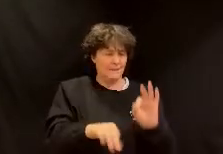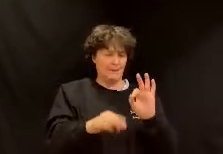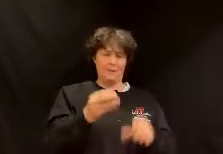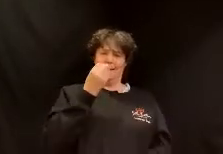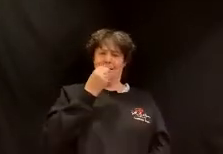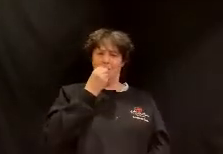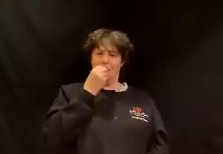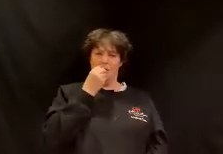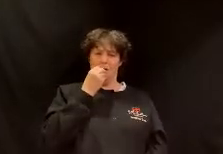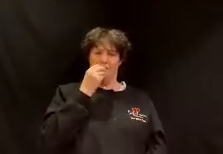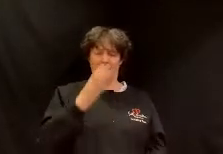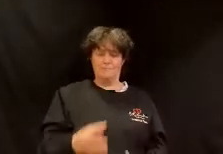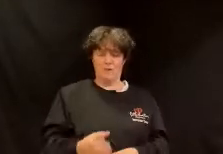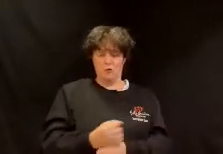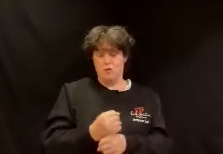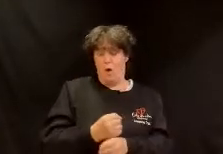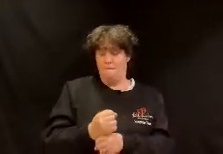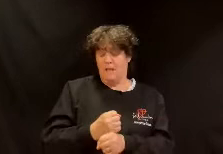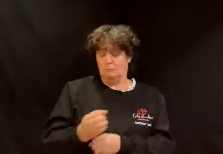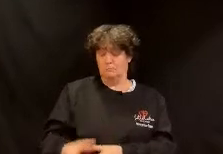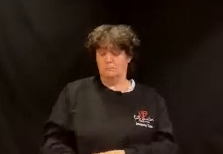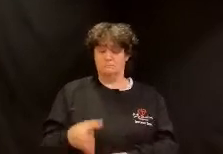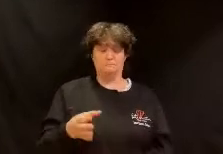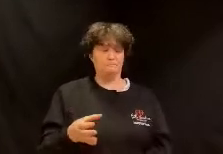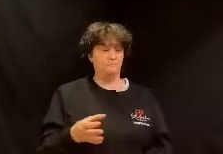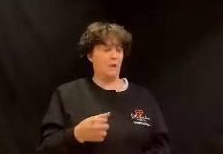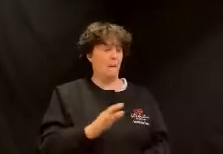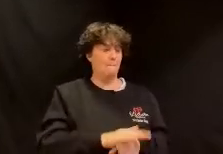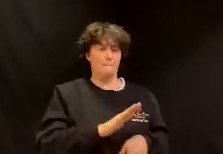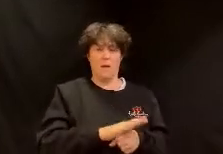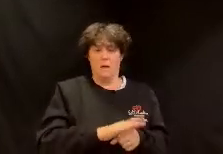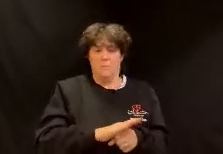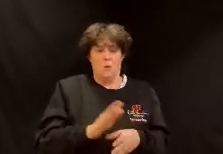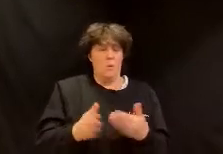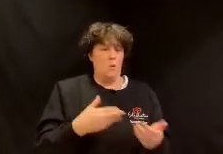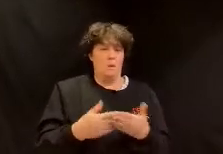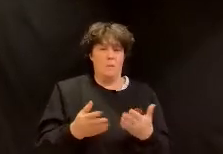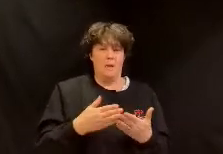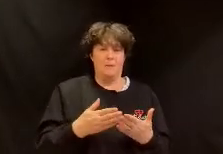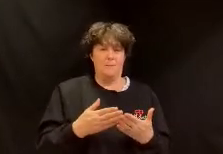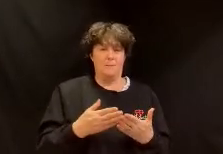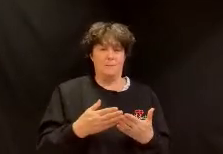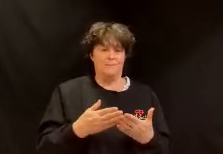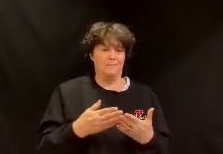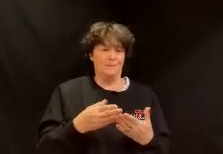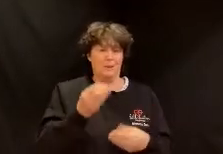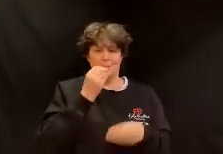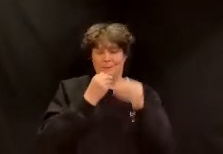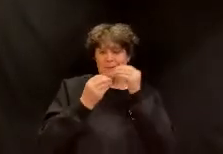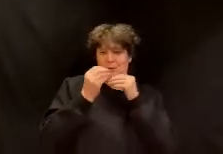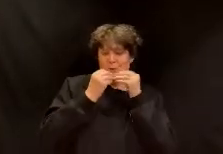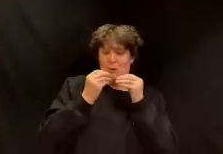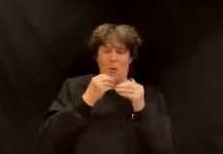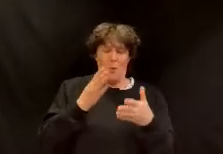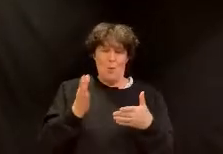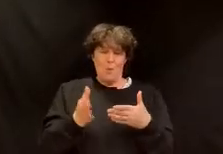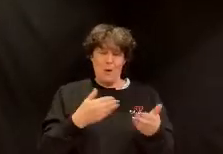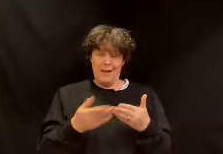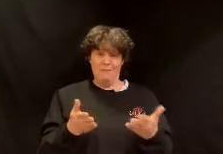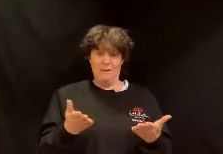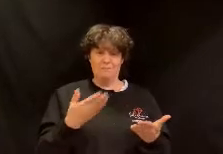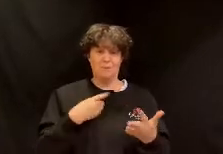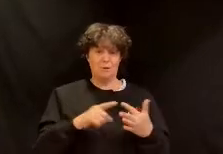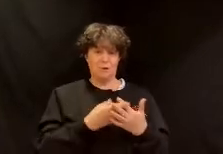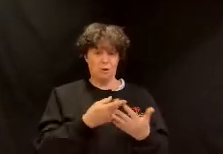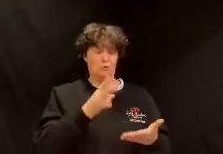Get you a cup of coffee. Get you a Mountain Dew. I don't know, whatever it is, a honey bun or whatever it is you like. And start